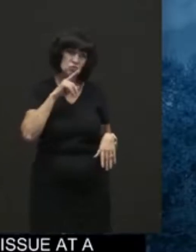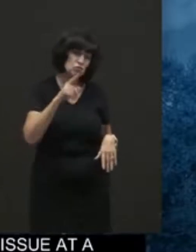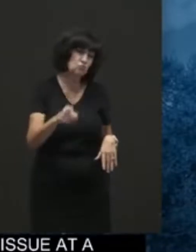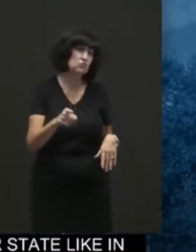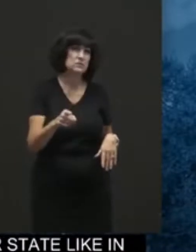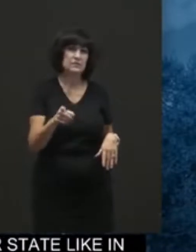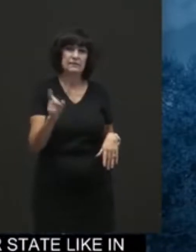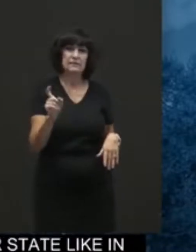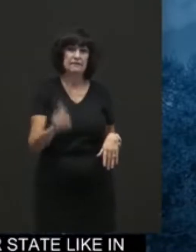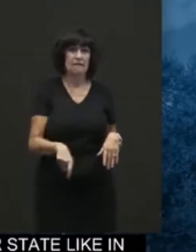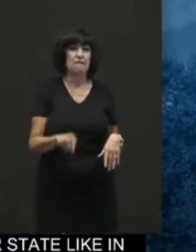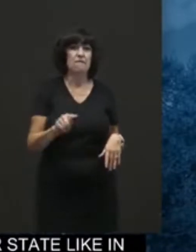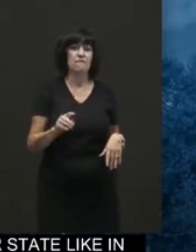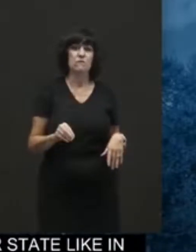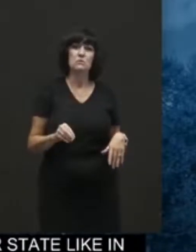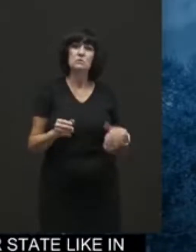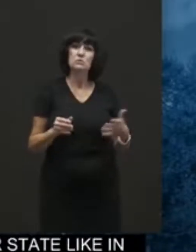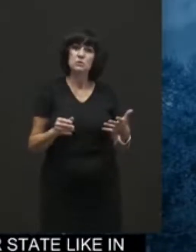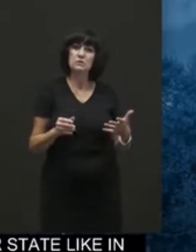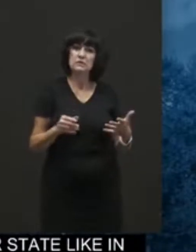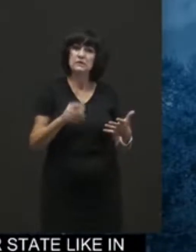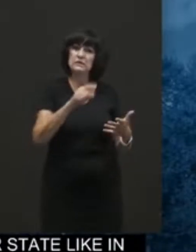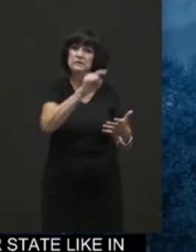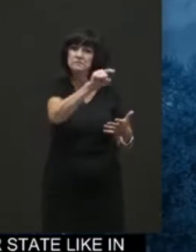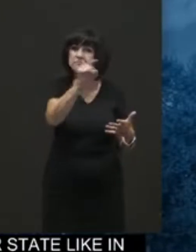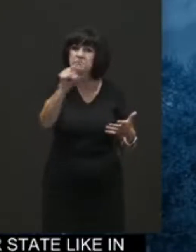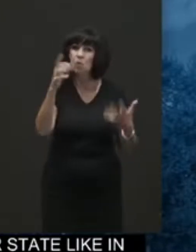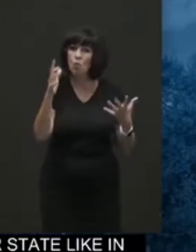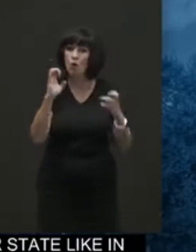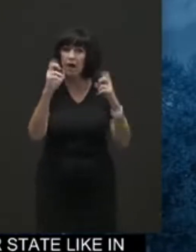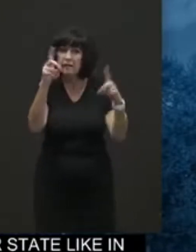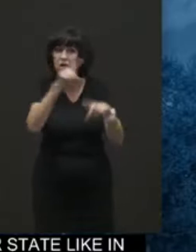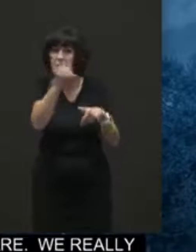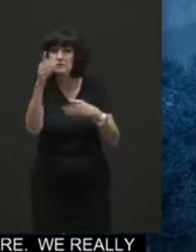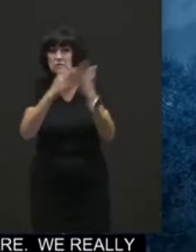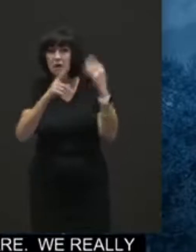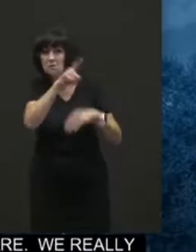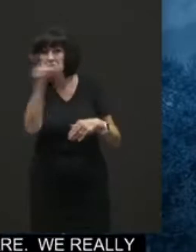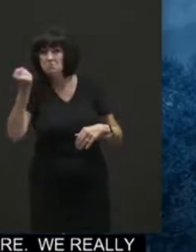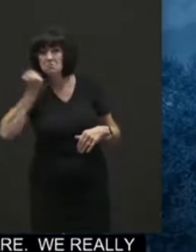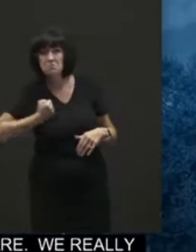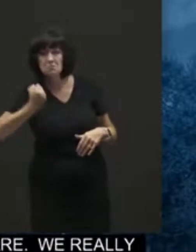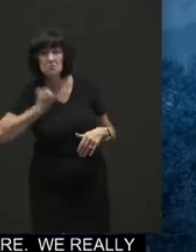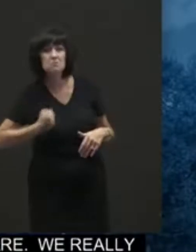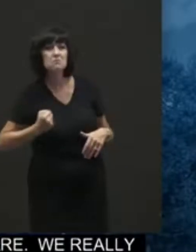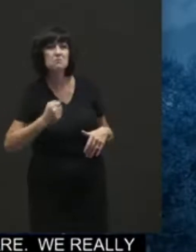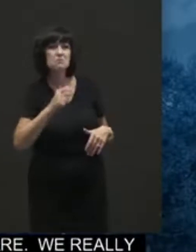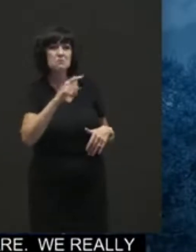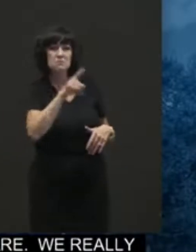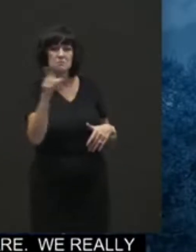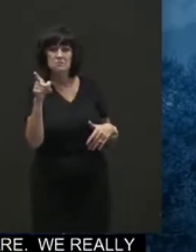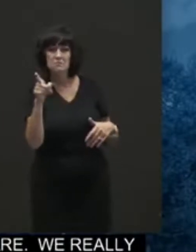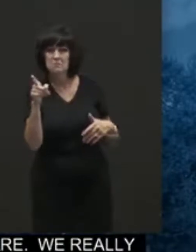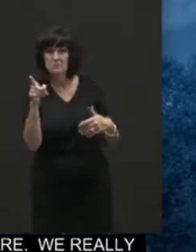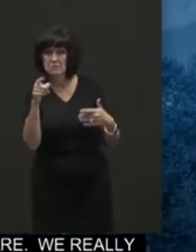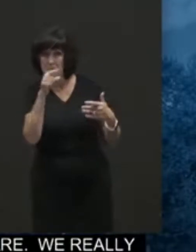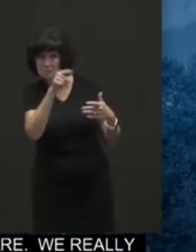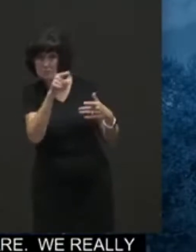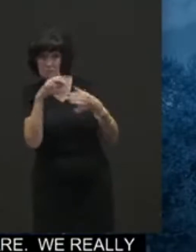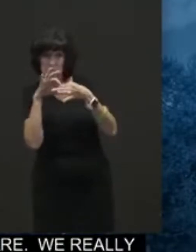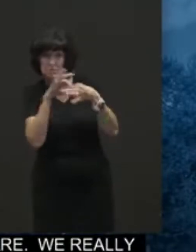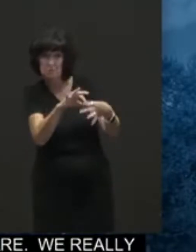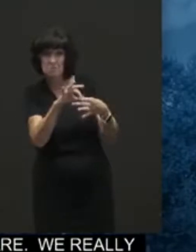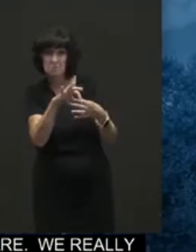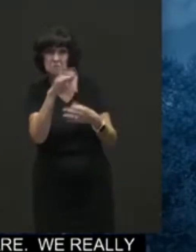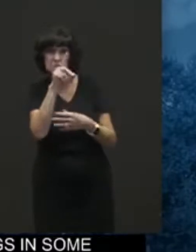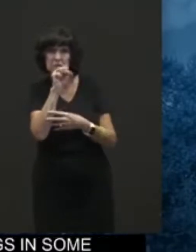into the groups and gangs in some instances, whether this was related that way. Delaware State,